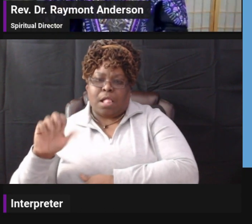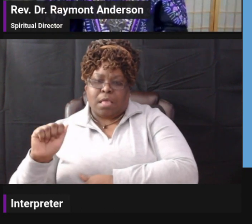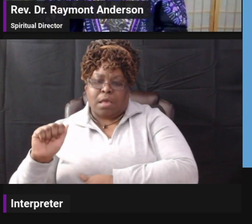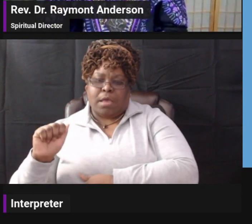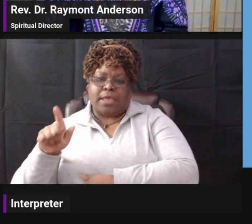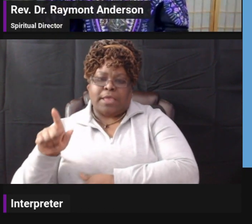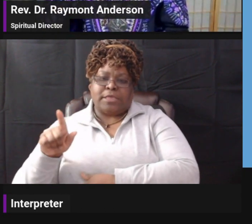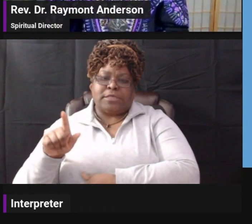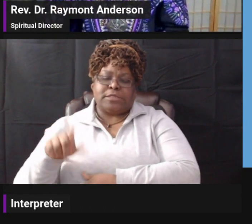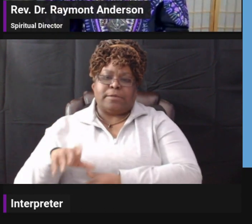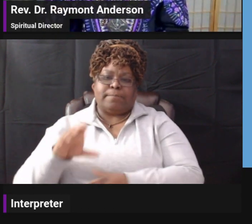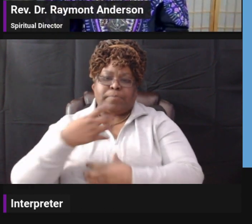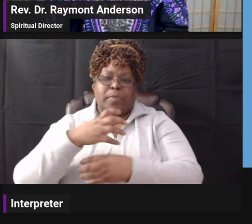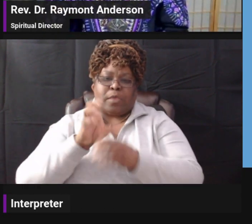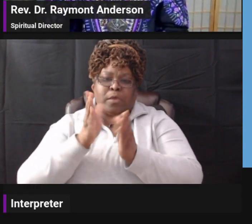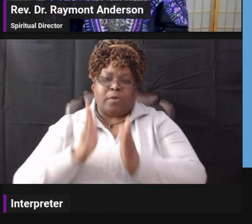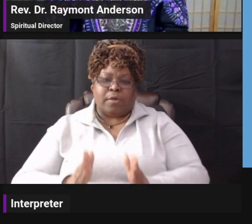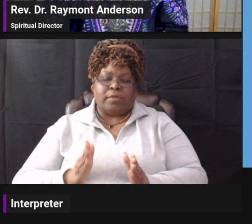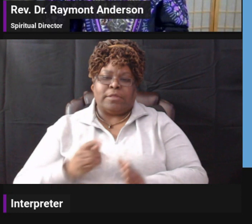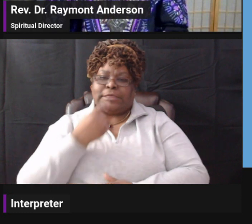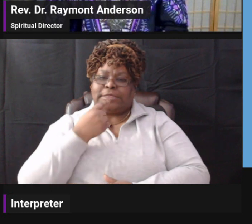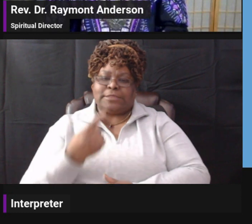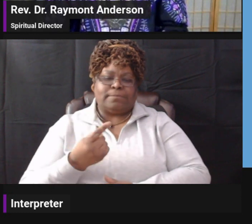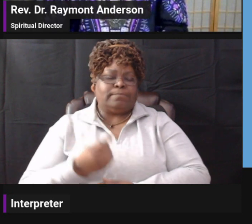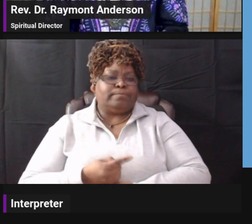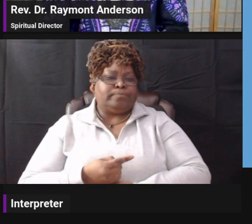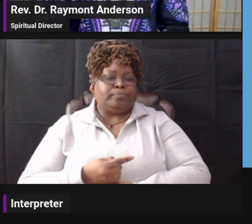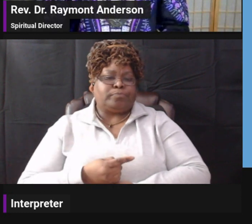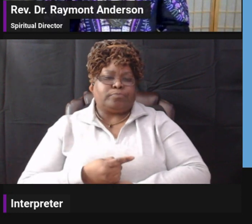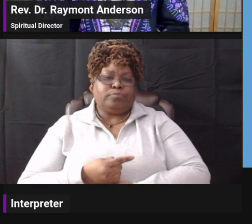he's a chiropractor, and he says,